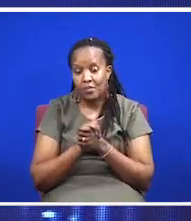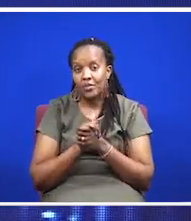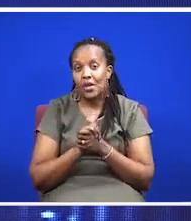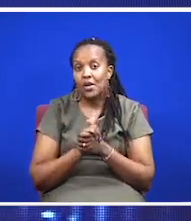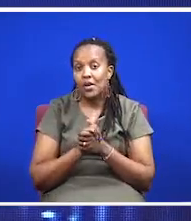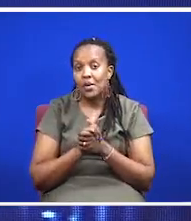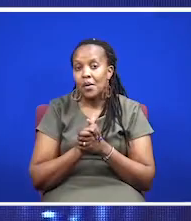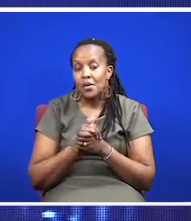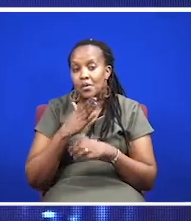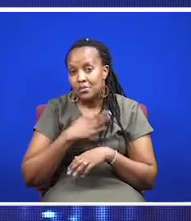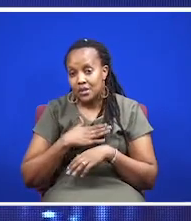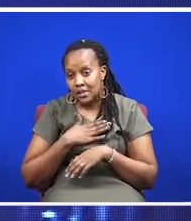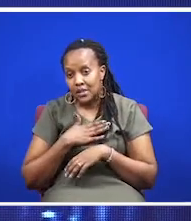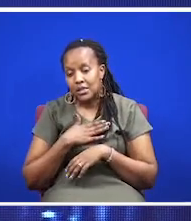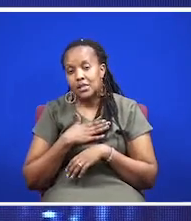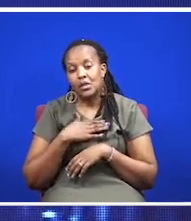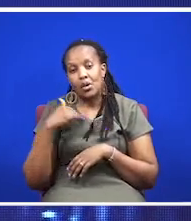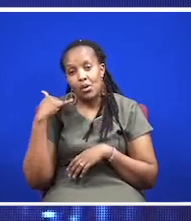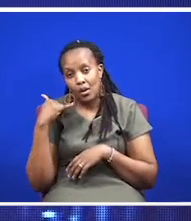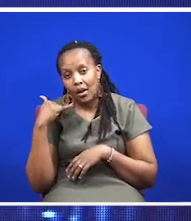us using the WhatsApp number